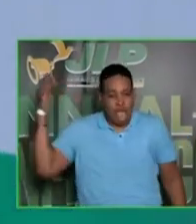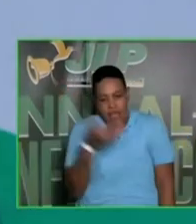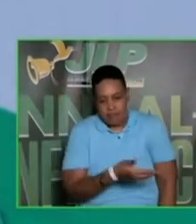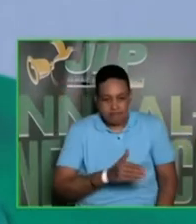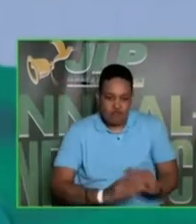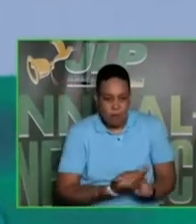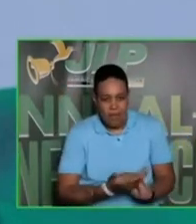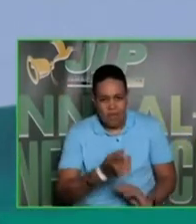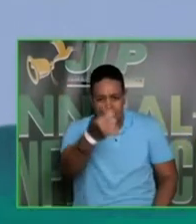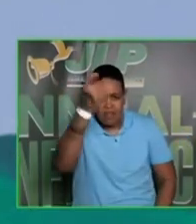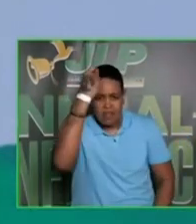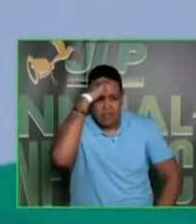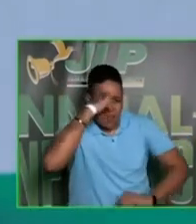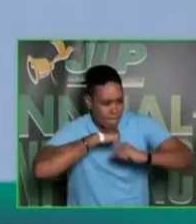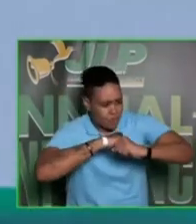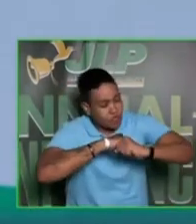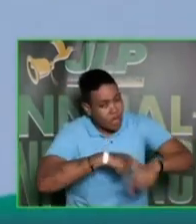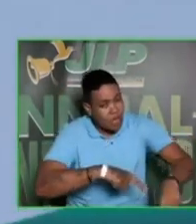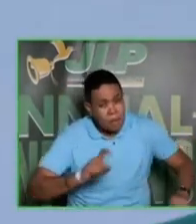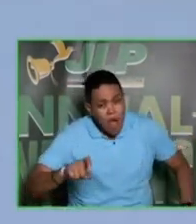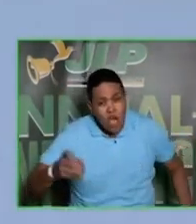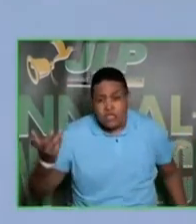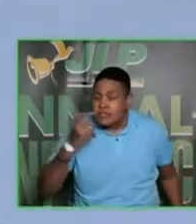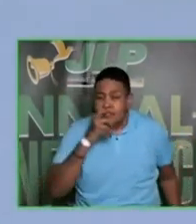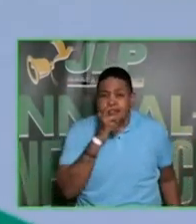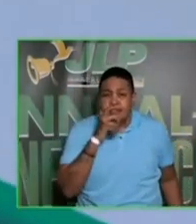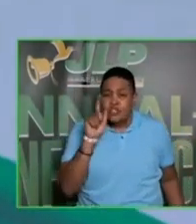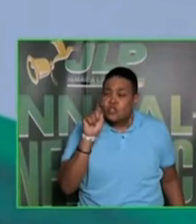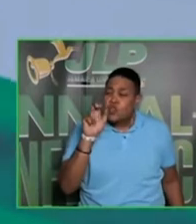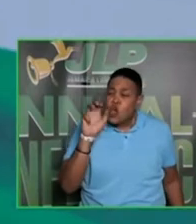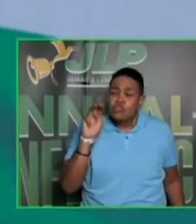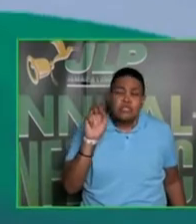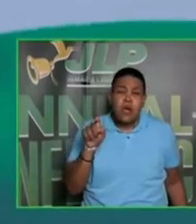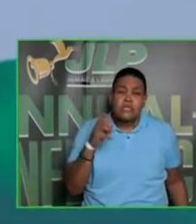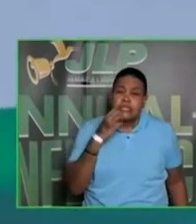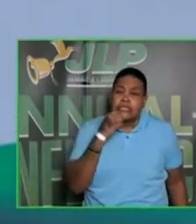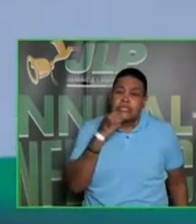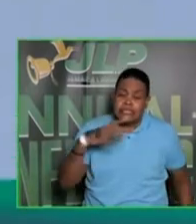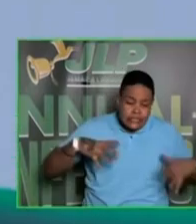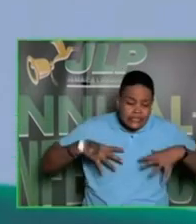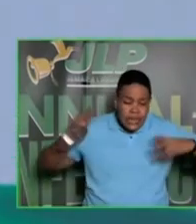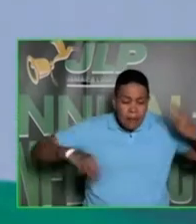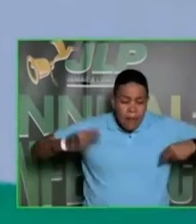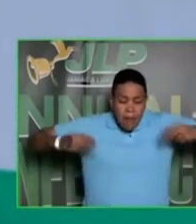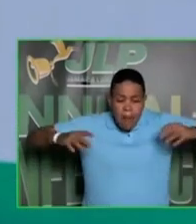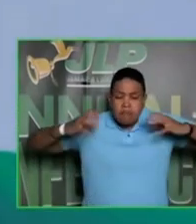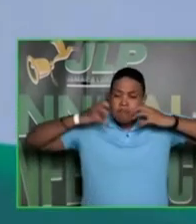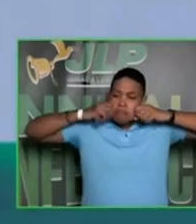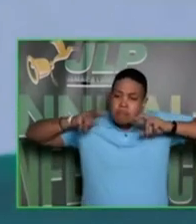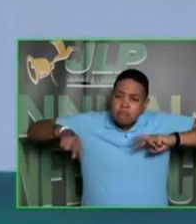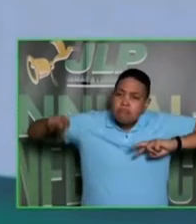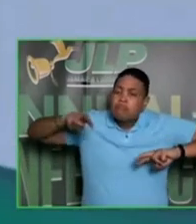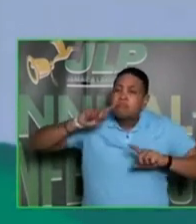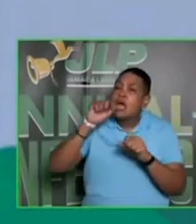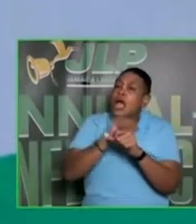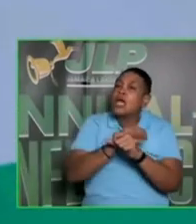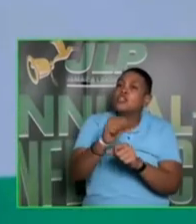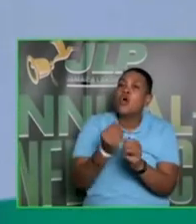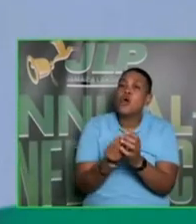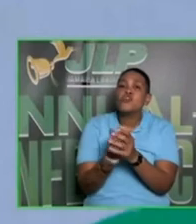We must protect the tourism industry and ensure that it continues to